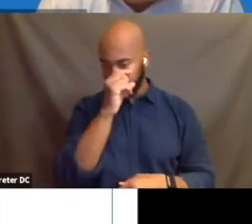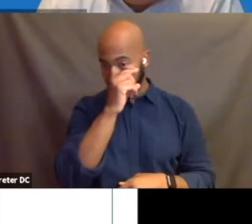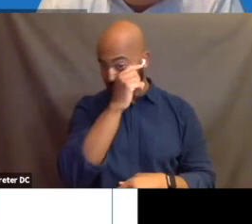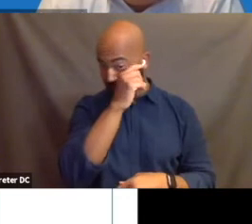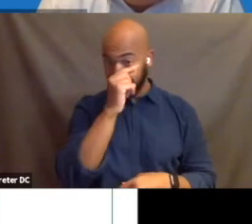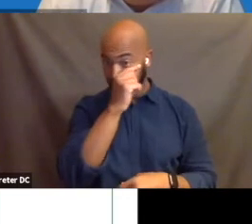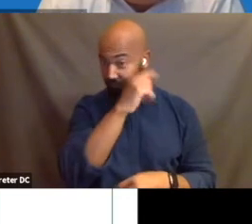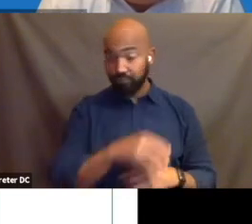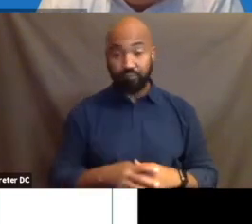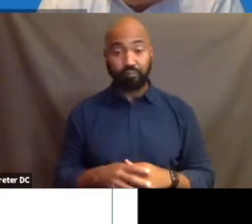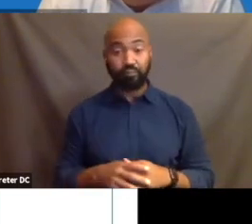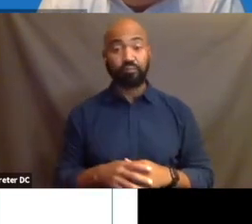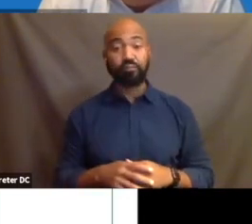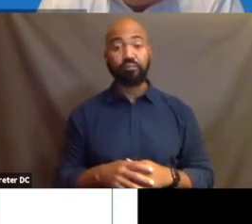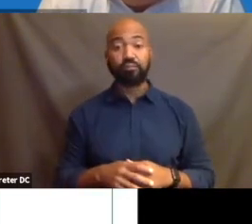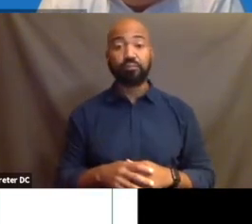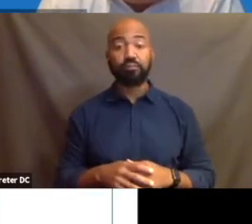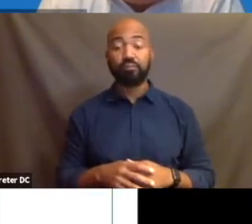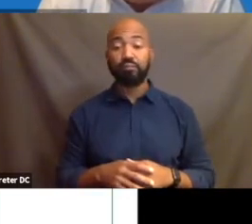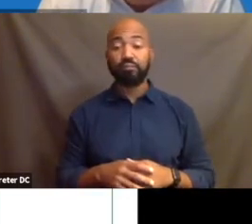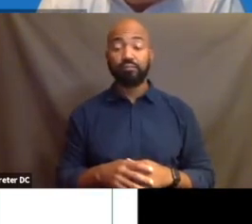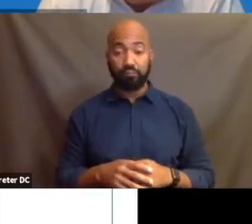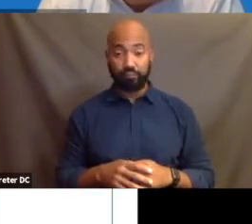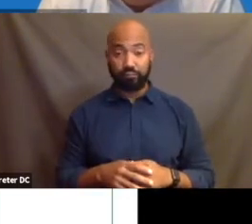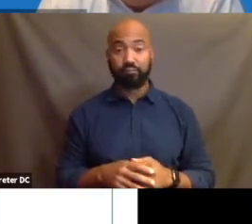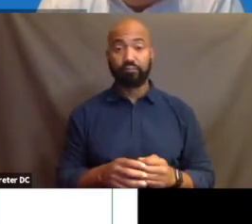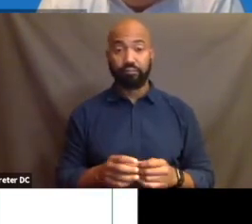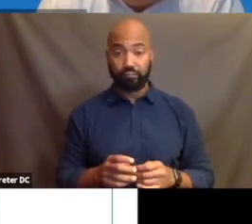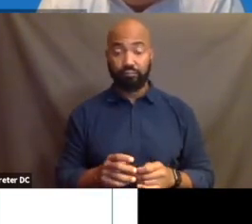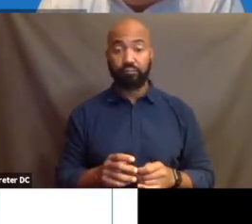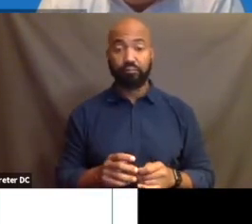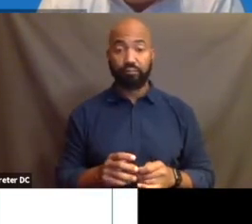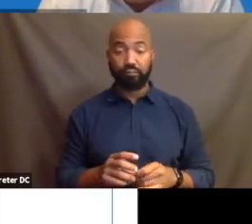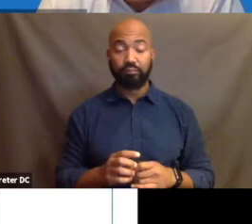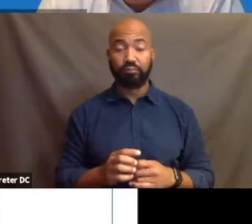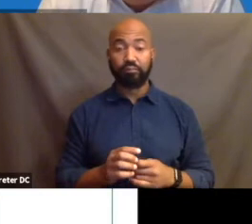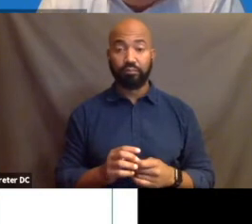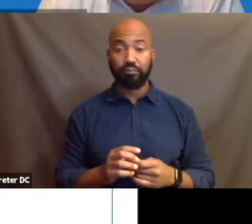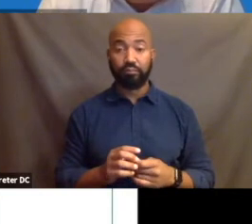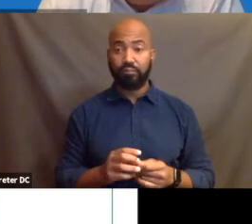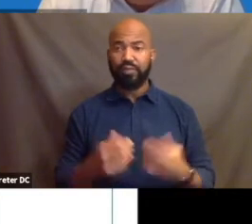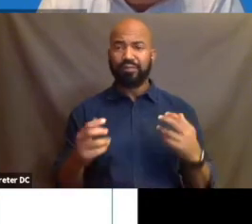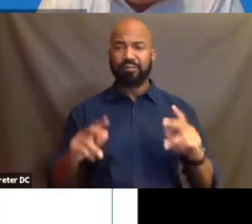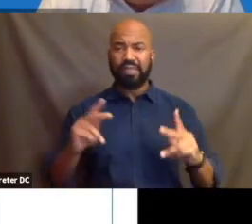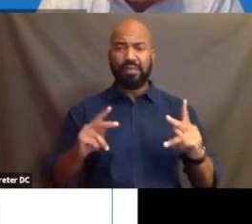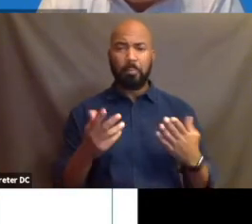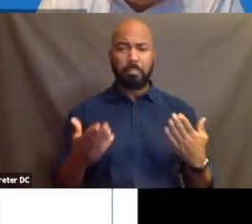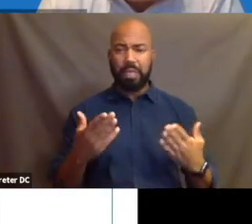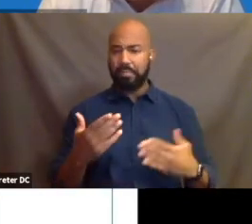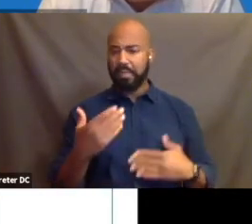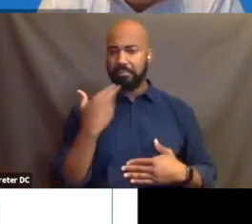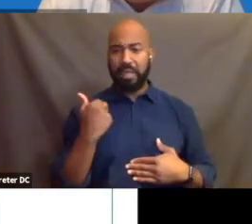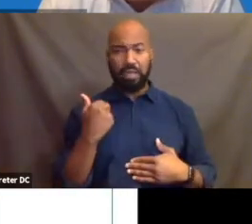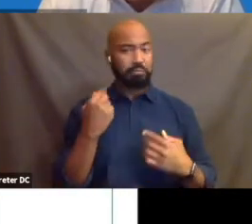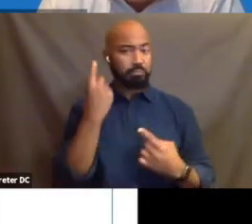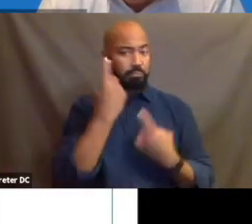folks who are able, we'll probably want to think about registering online and requesting